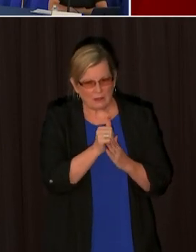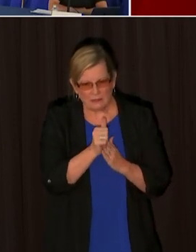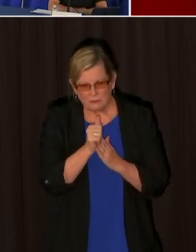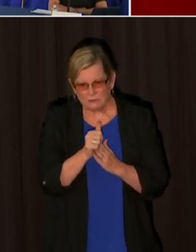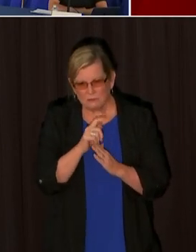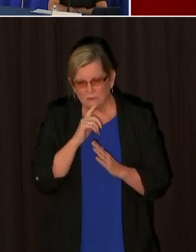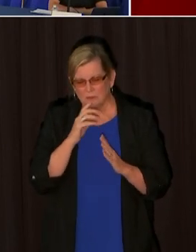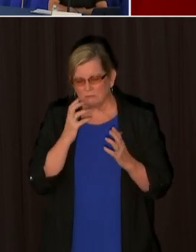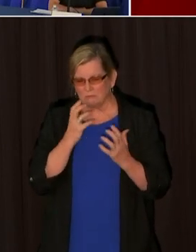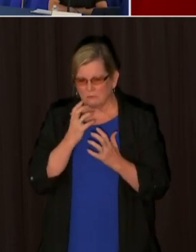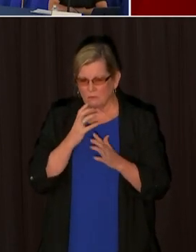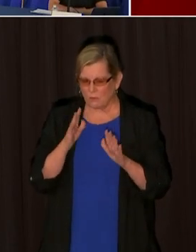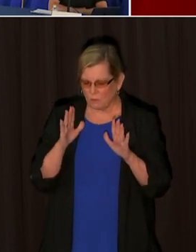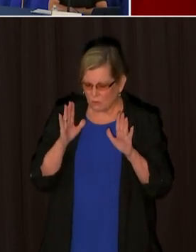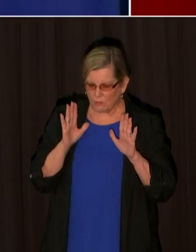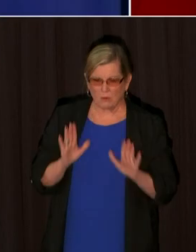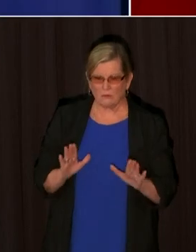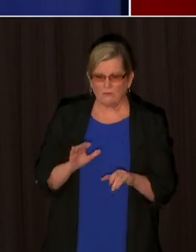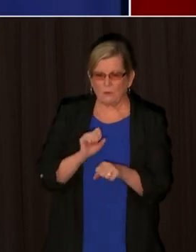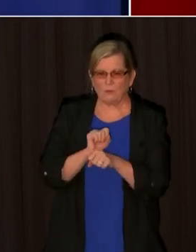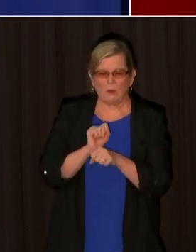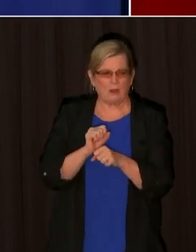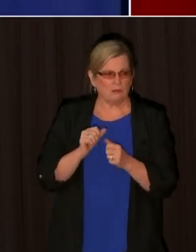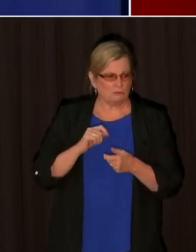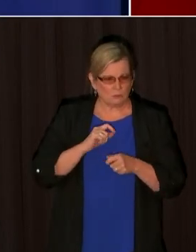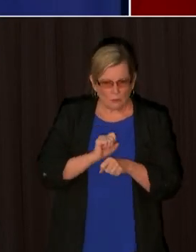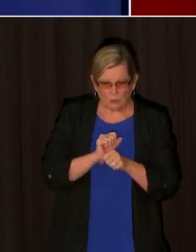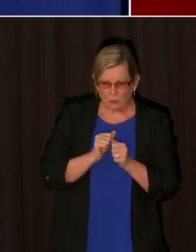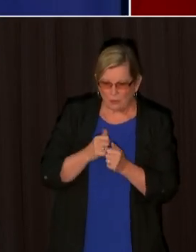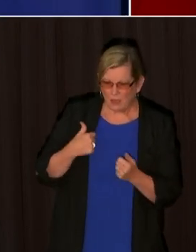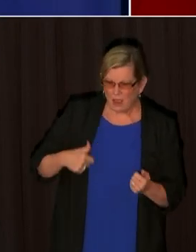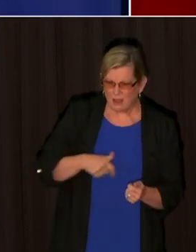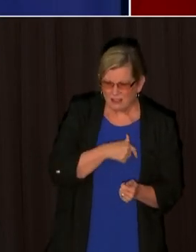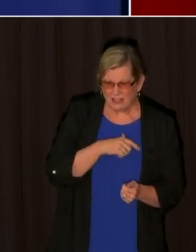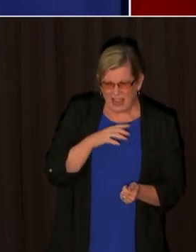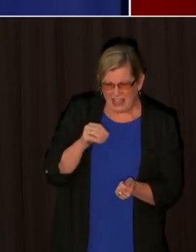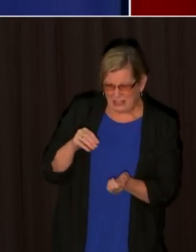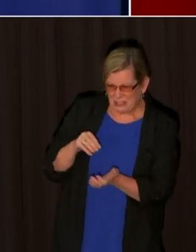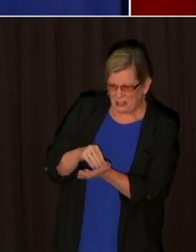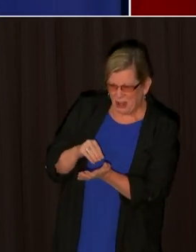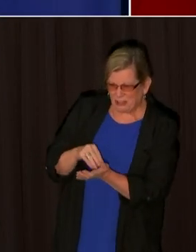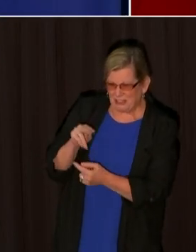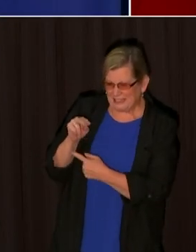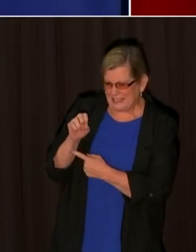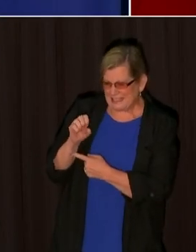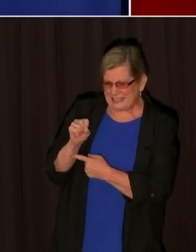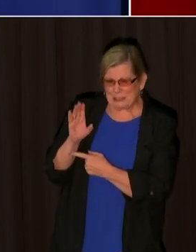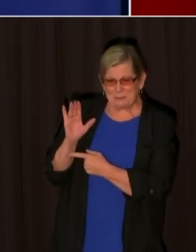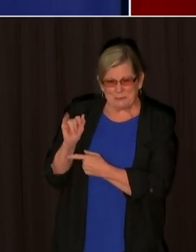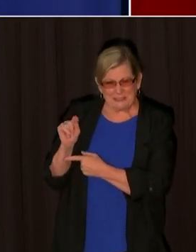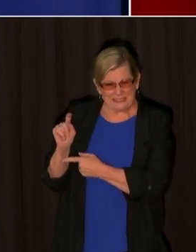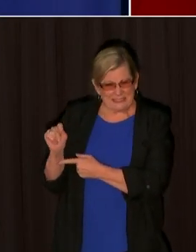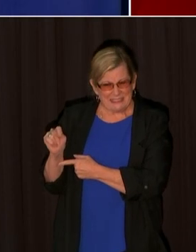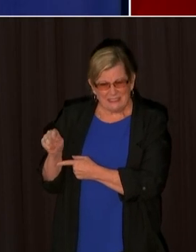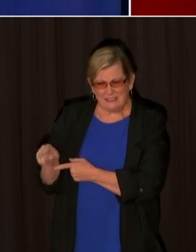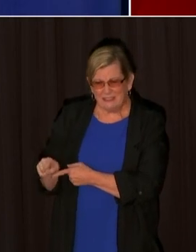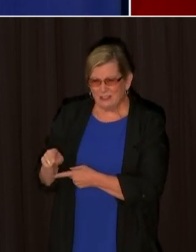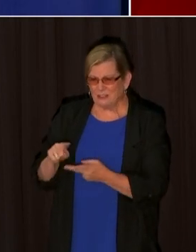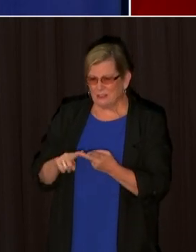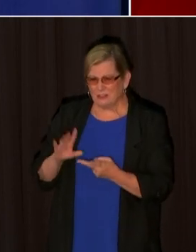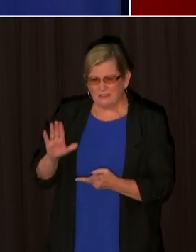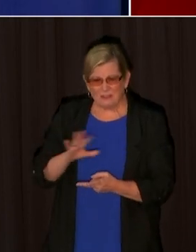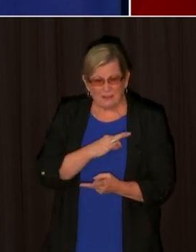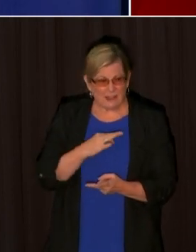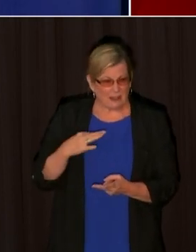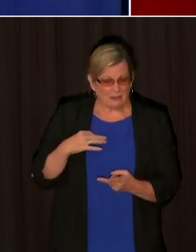in collaborating with us. You and Dr. Nesbitt and your entire administration have really been essential to us